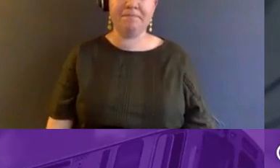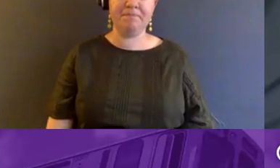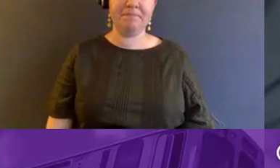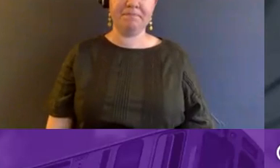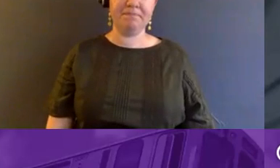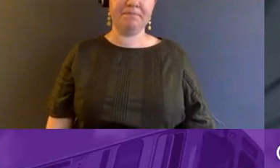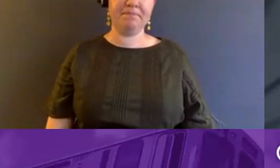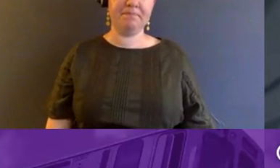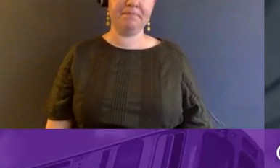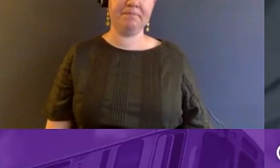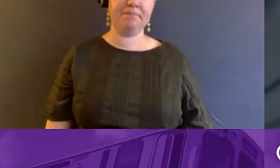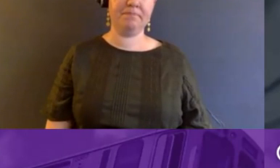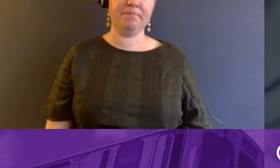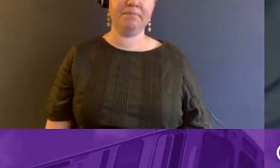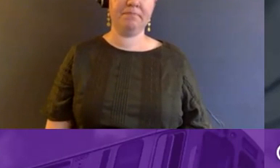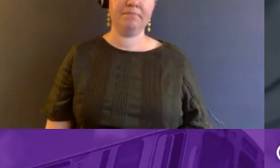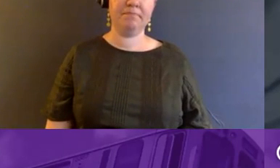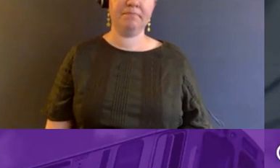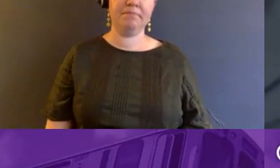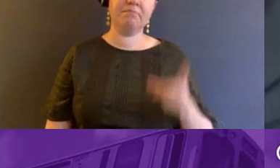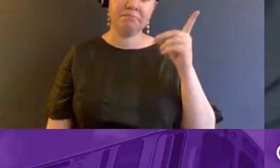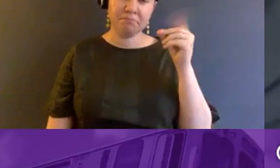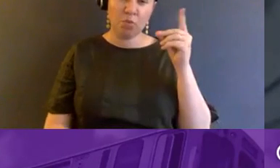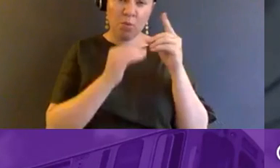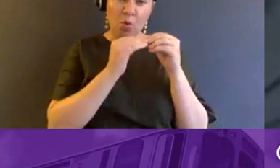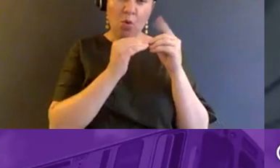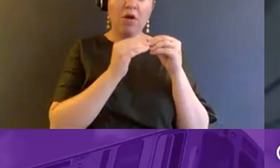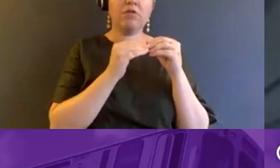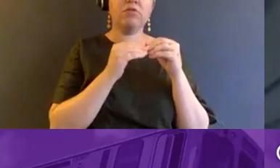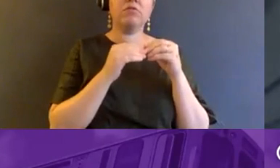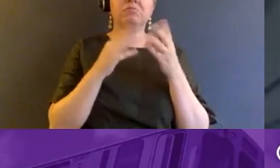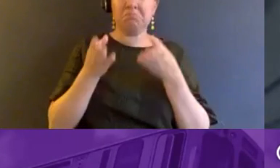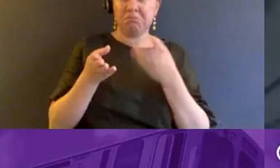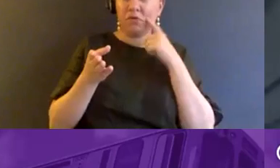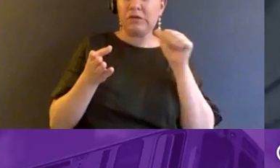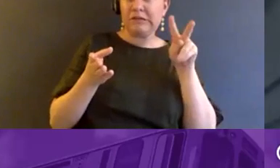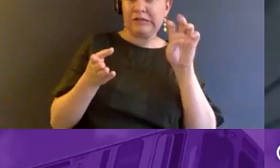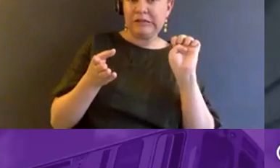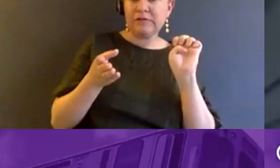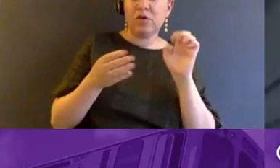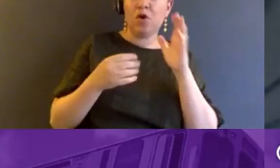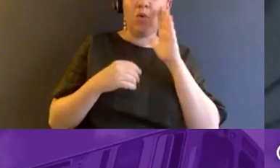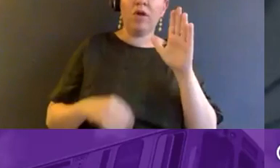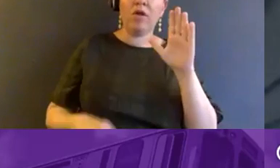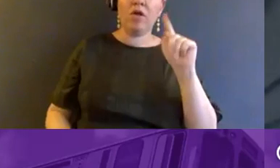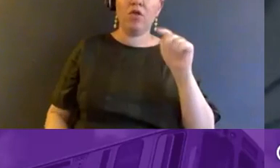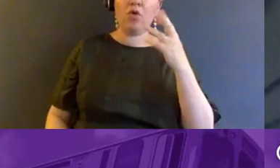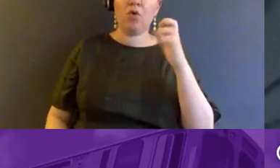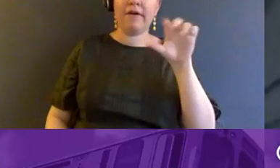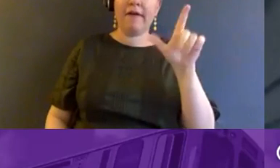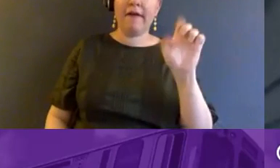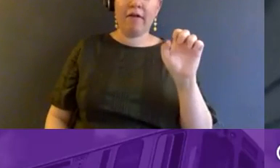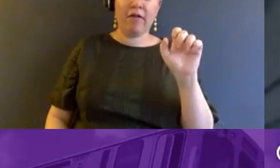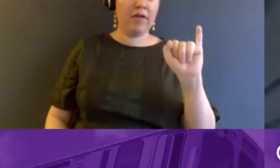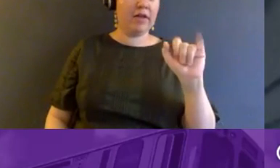All right, thanks. We'll do one more question. I'll keep it on you, Steve. Will the Thorndale interlocking be